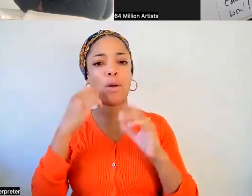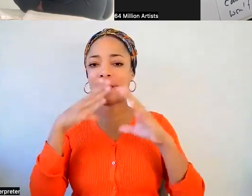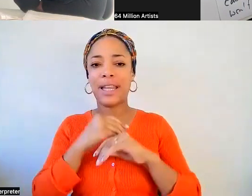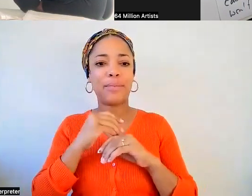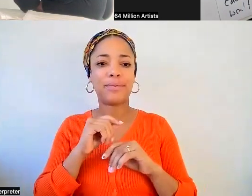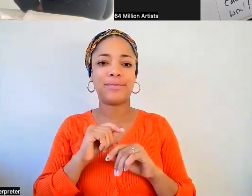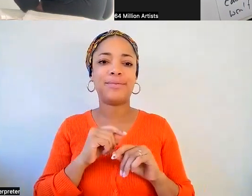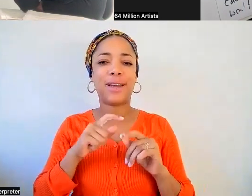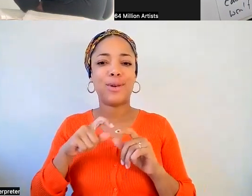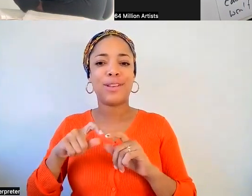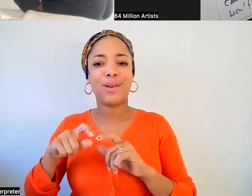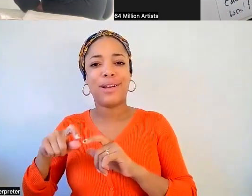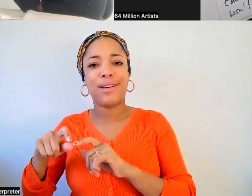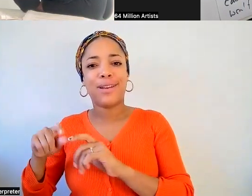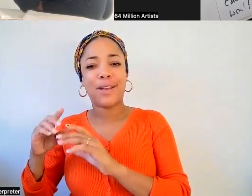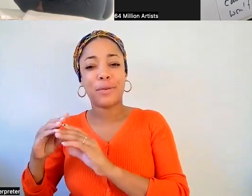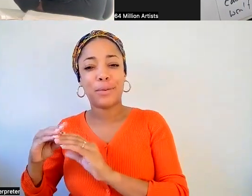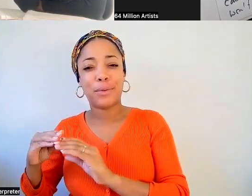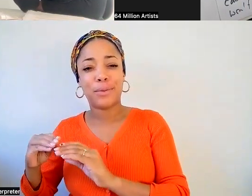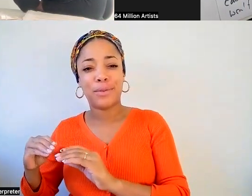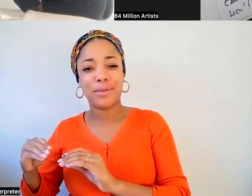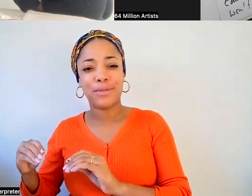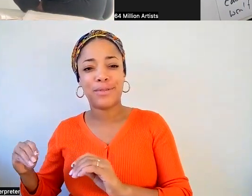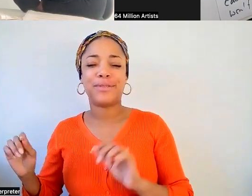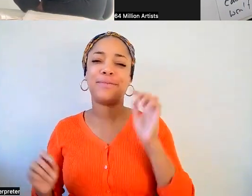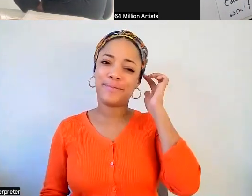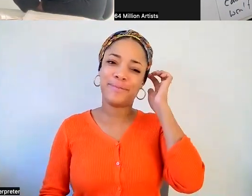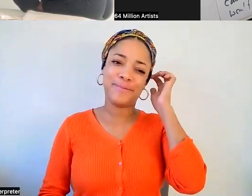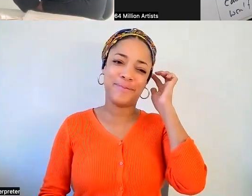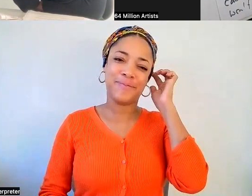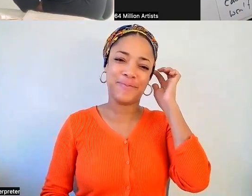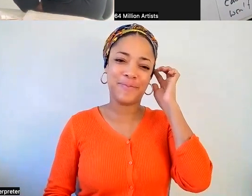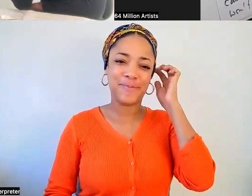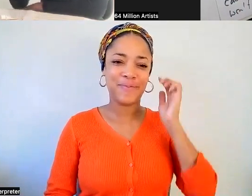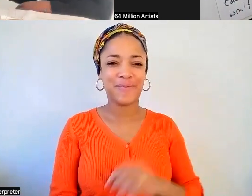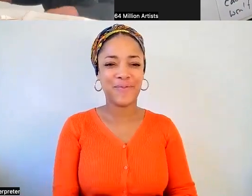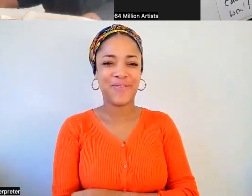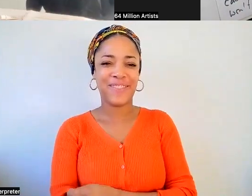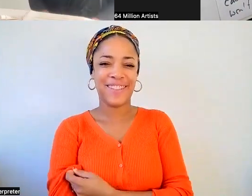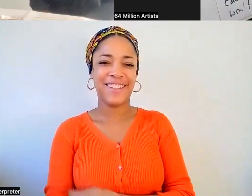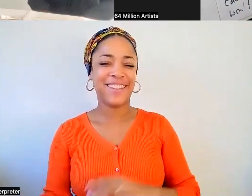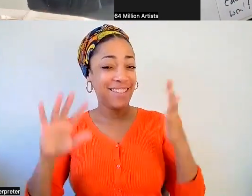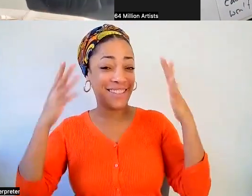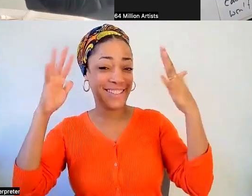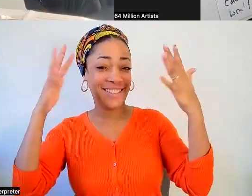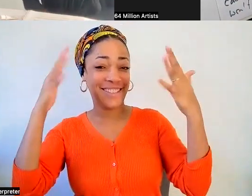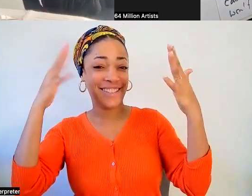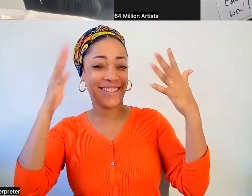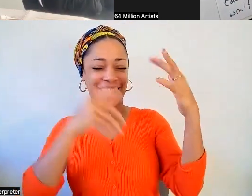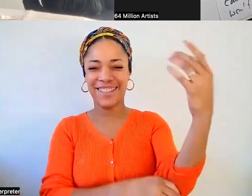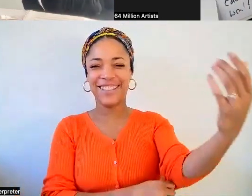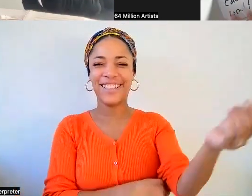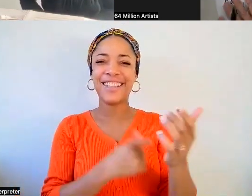Can't sleep, won't sleep. Can't sleep, won't sleep. Can't sleep, won't sleep. Oh my gosh, we're like a rap band. I love